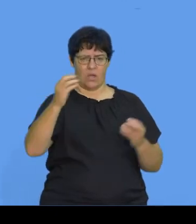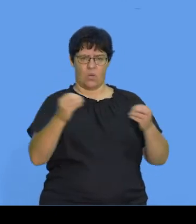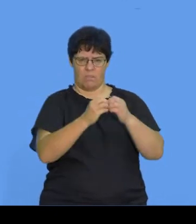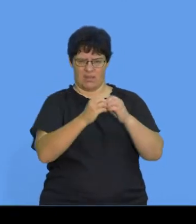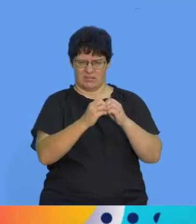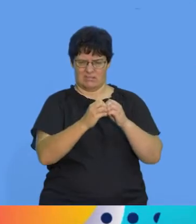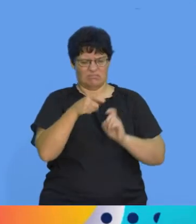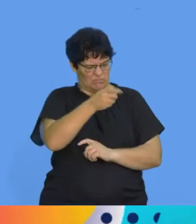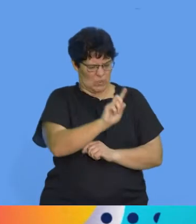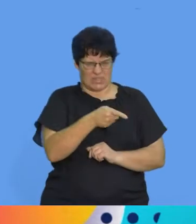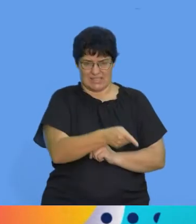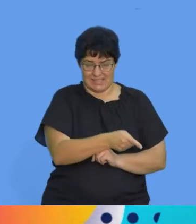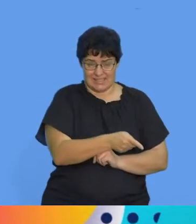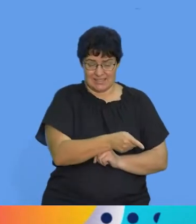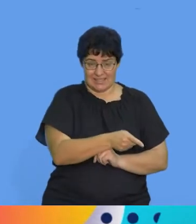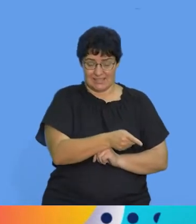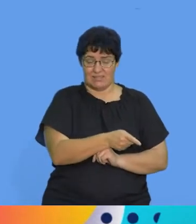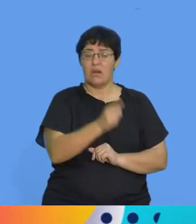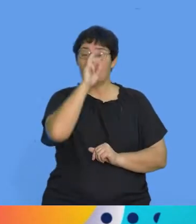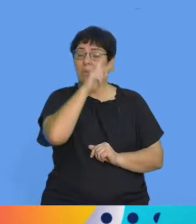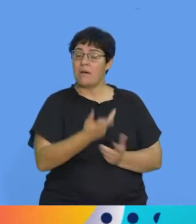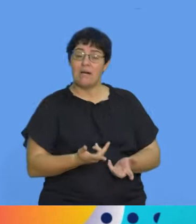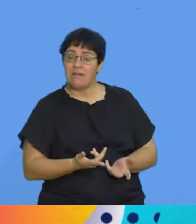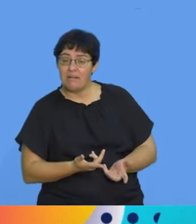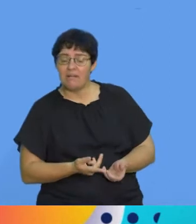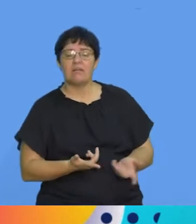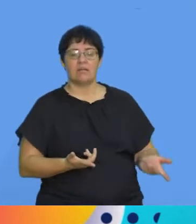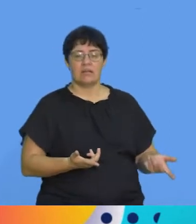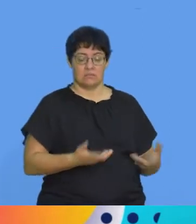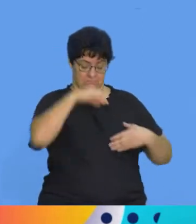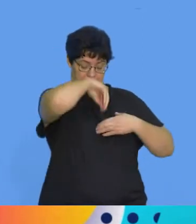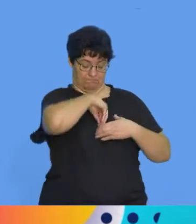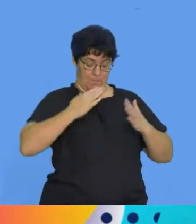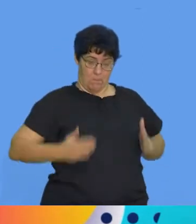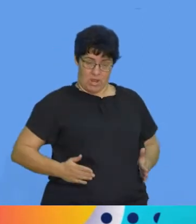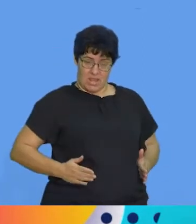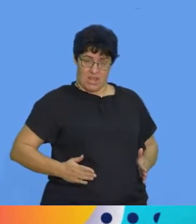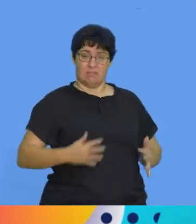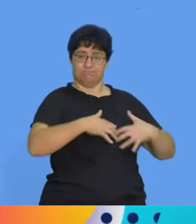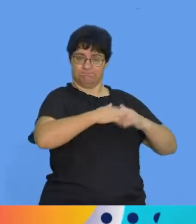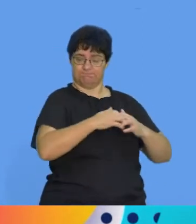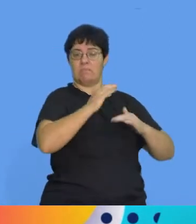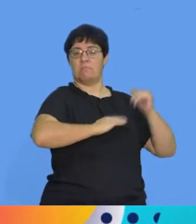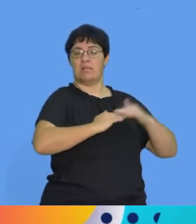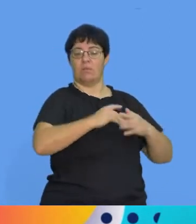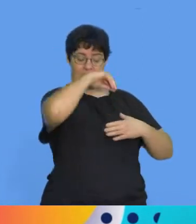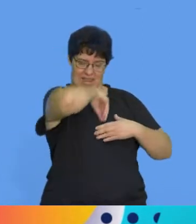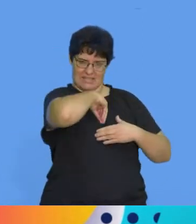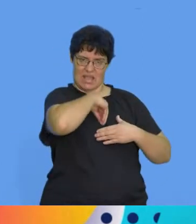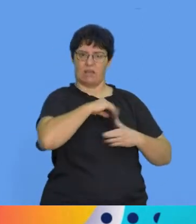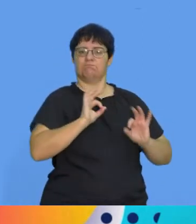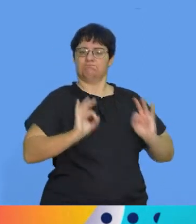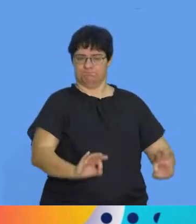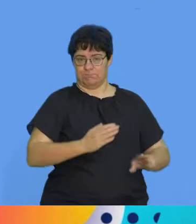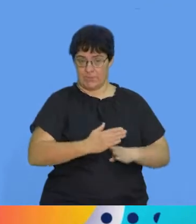inorganic compound was. Because remember, we are looking at things that are going to build us and to make sure that we work properly. So